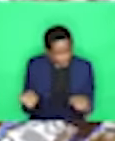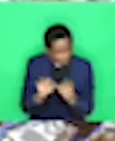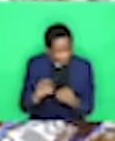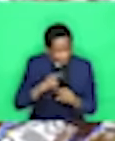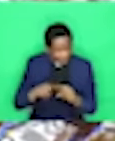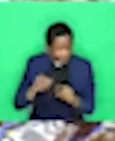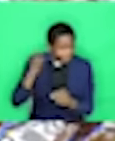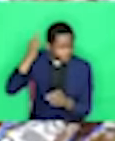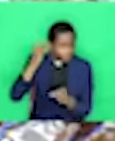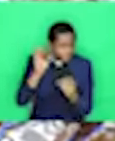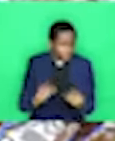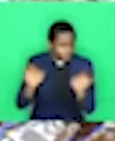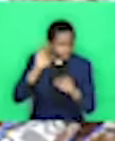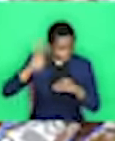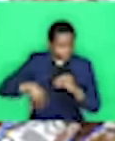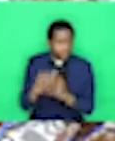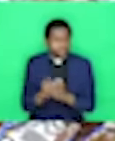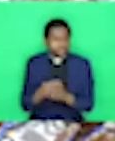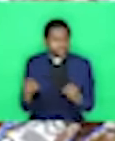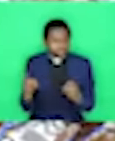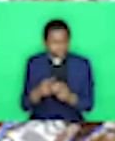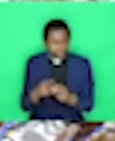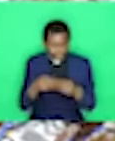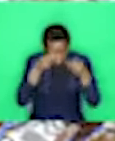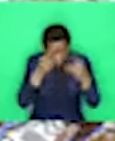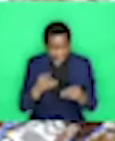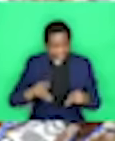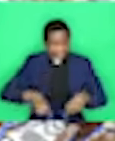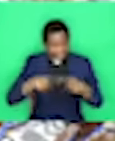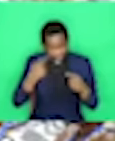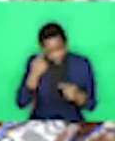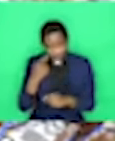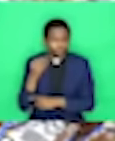So they chose to live for a long